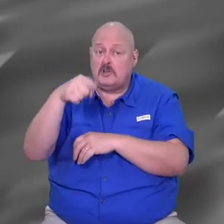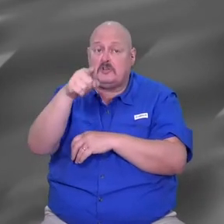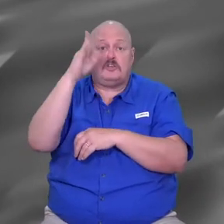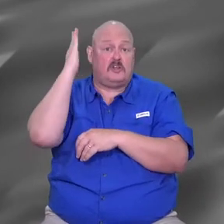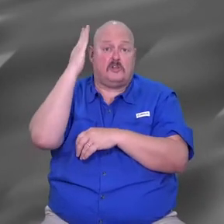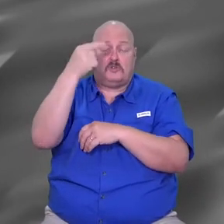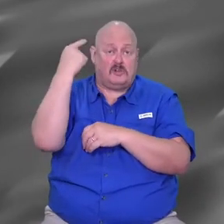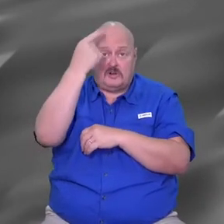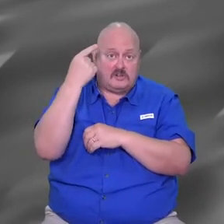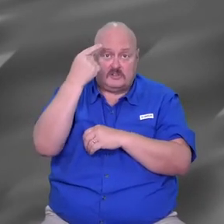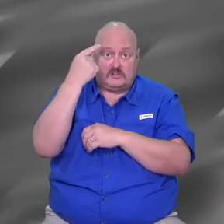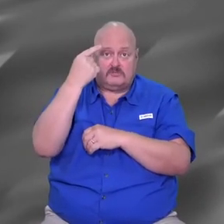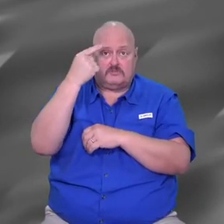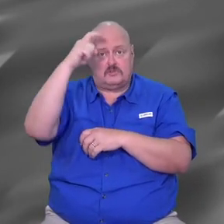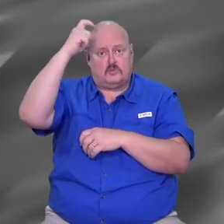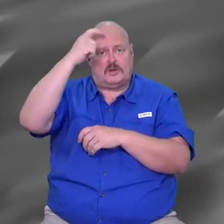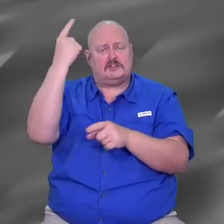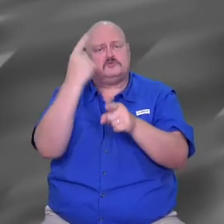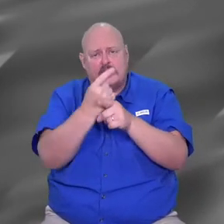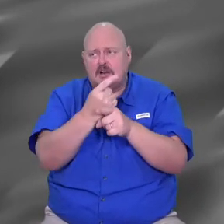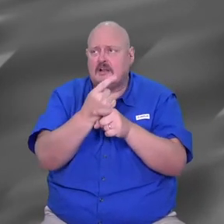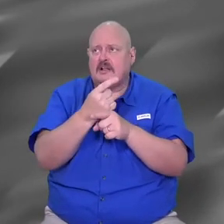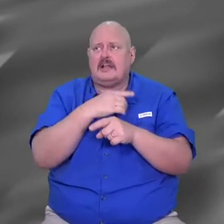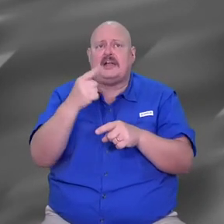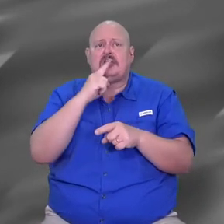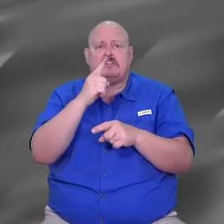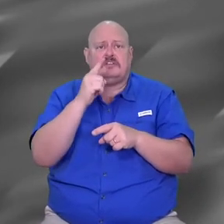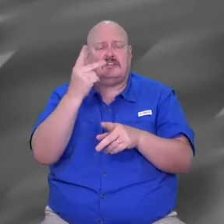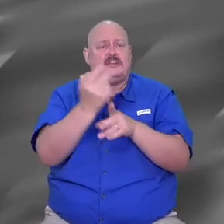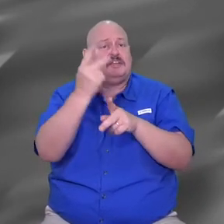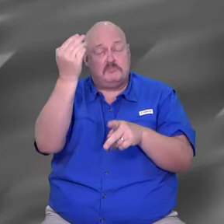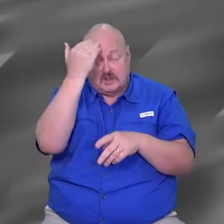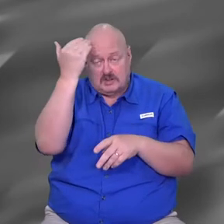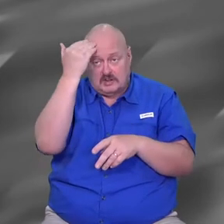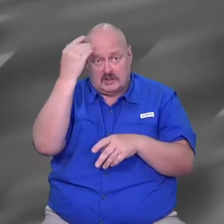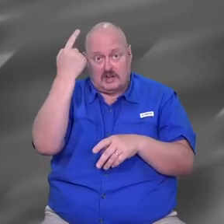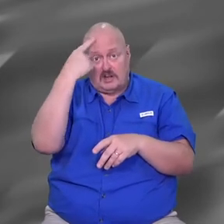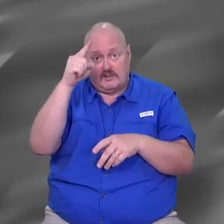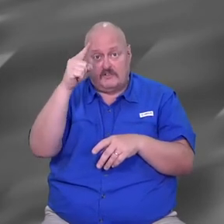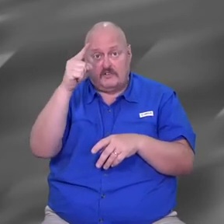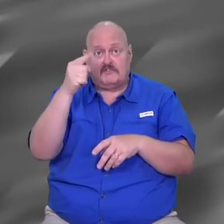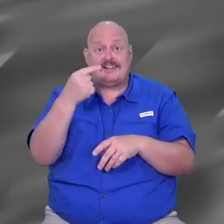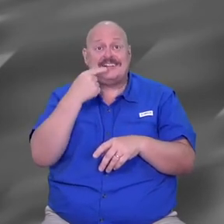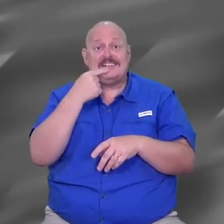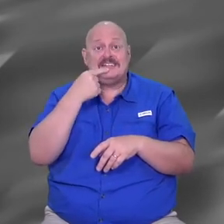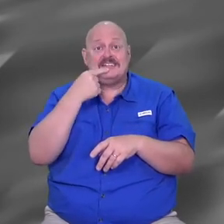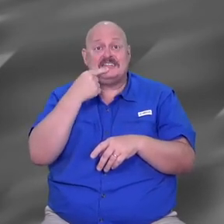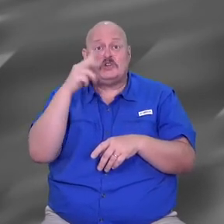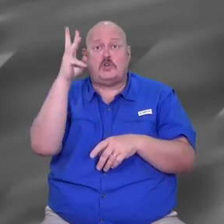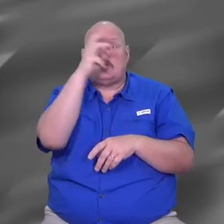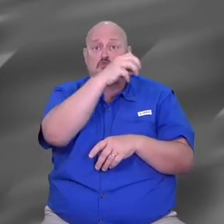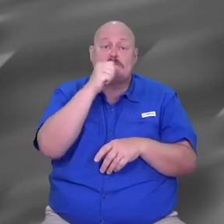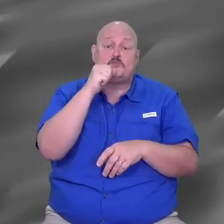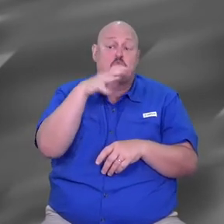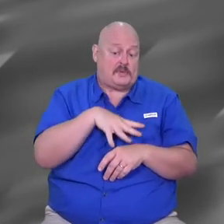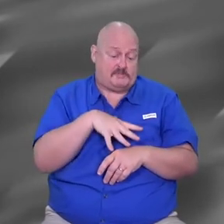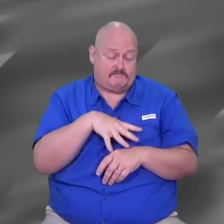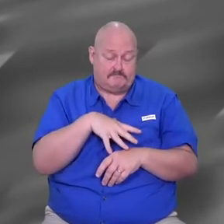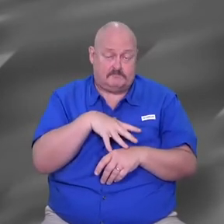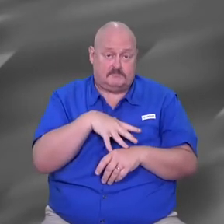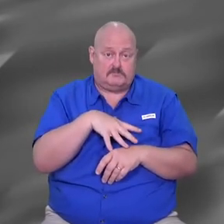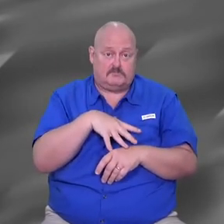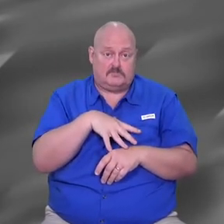regard discretion, and that thy lips may keep knowledge. For the lips of a strange woman